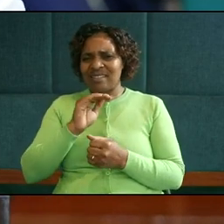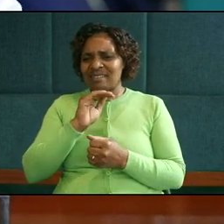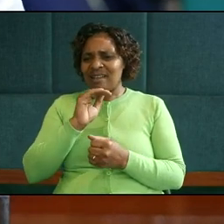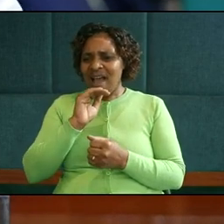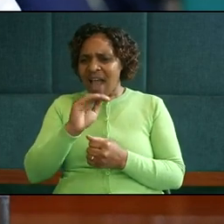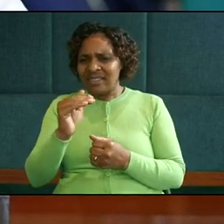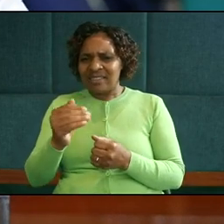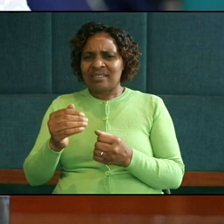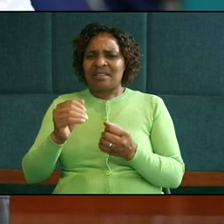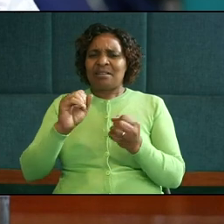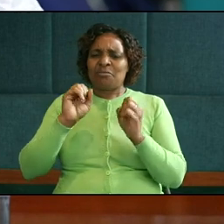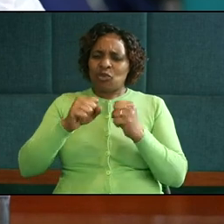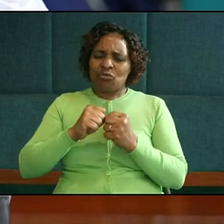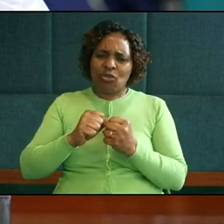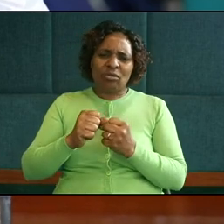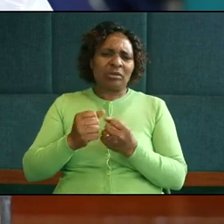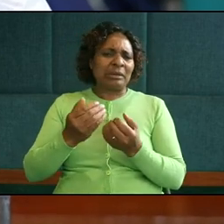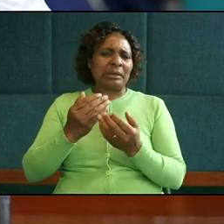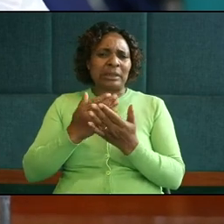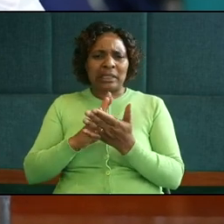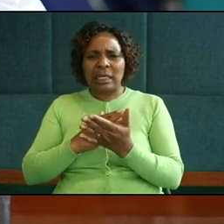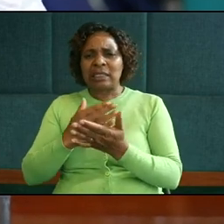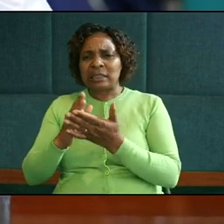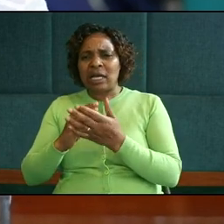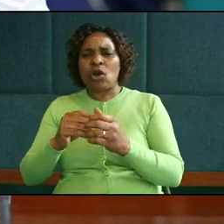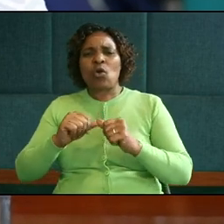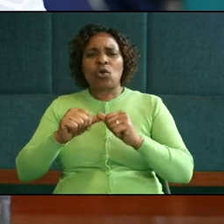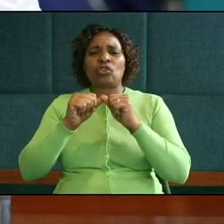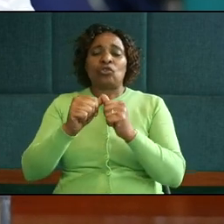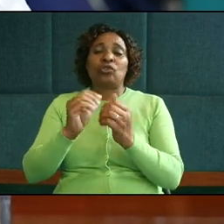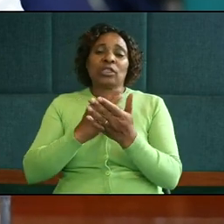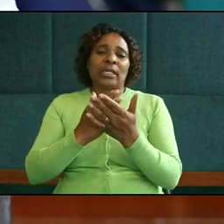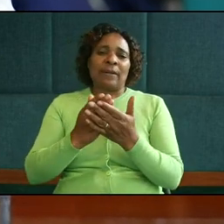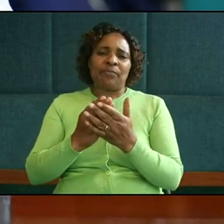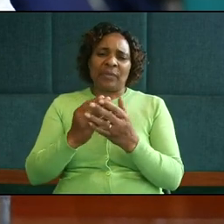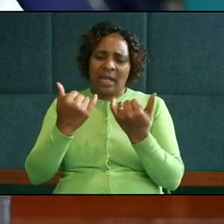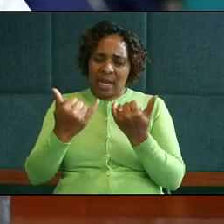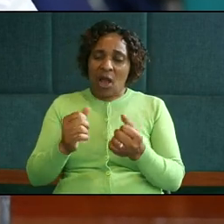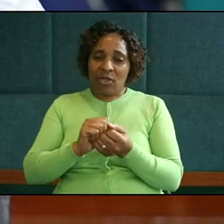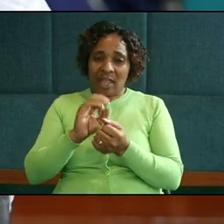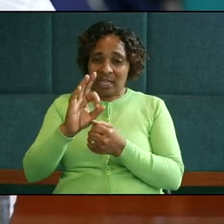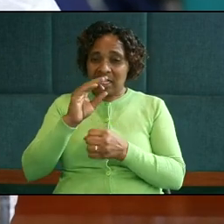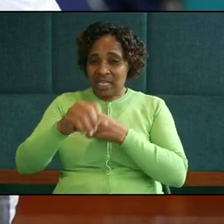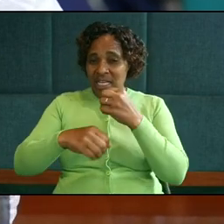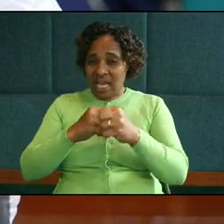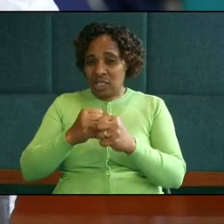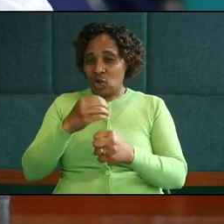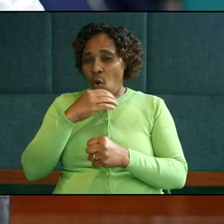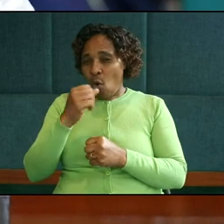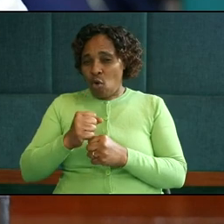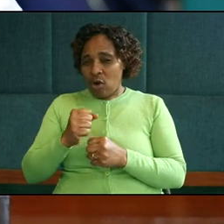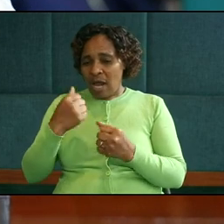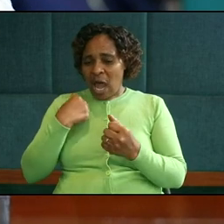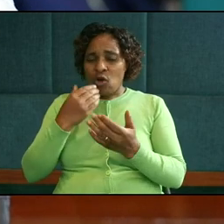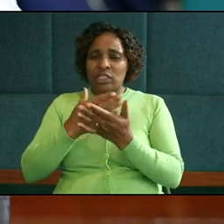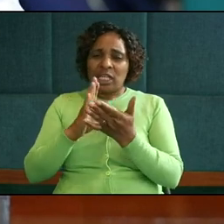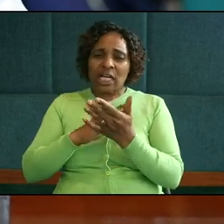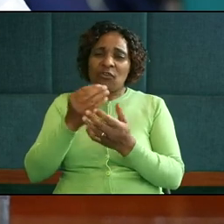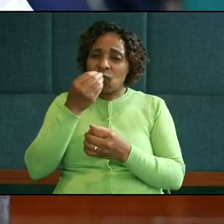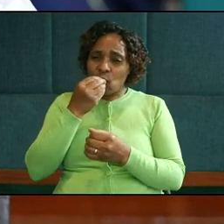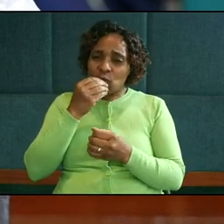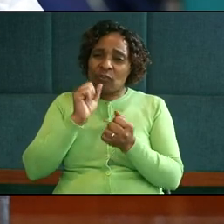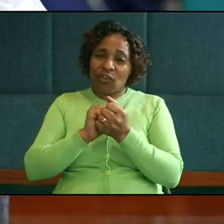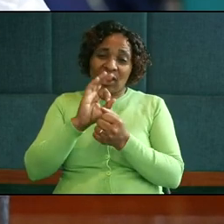food, and he kept sharing. Today, David is 13 years old, and he shared his food for 8 years. His kindness